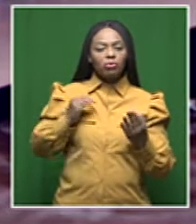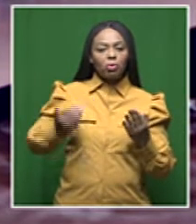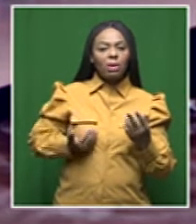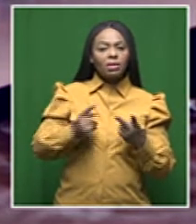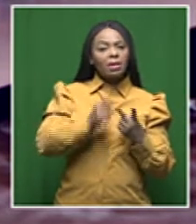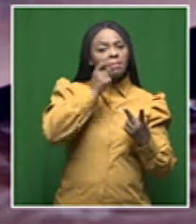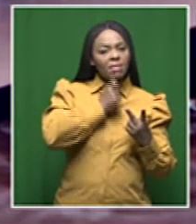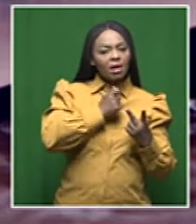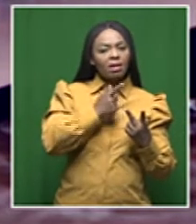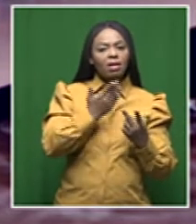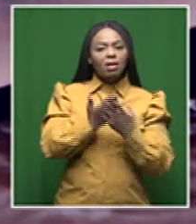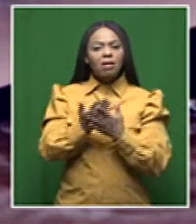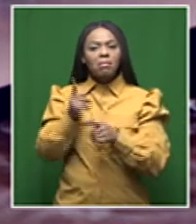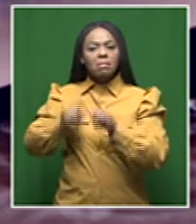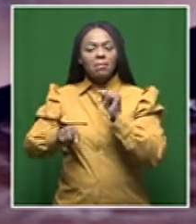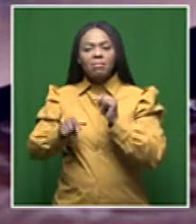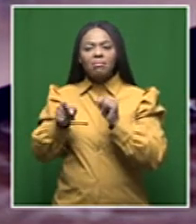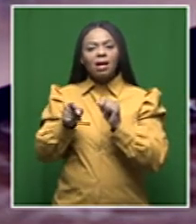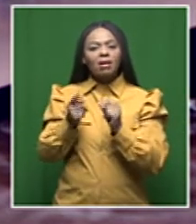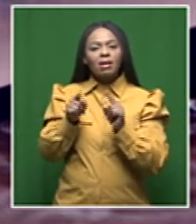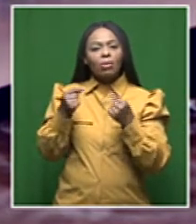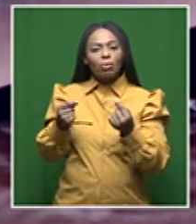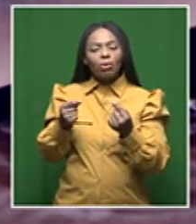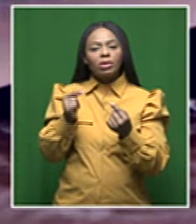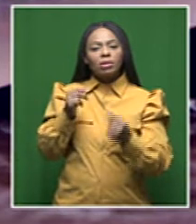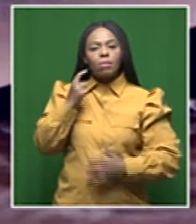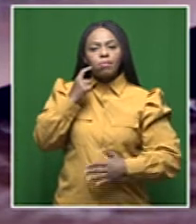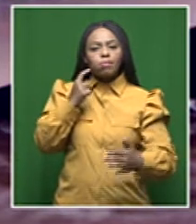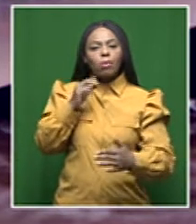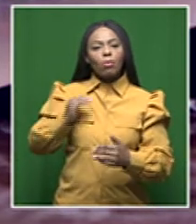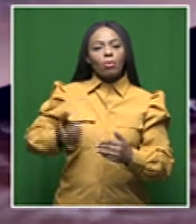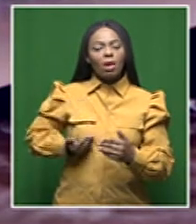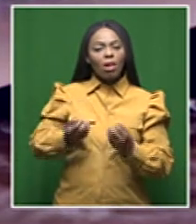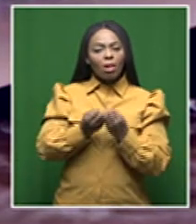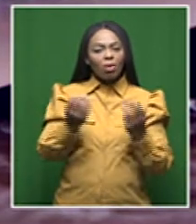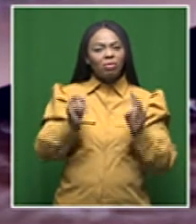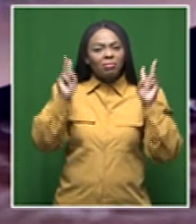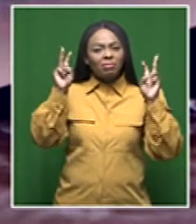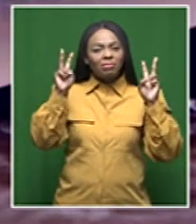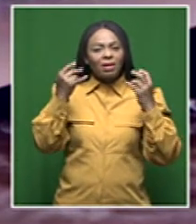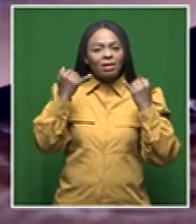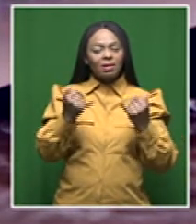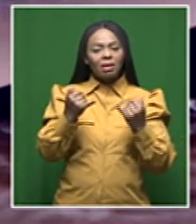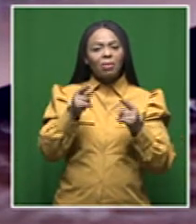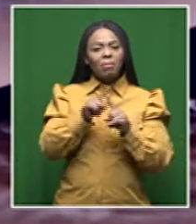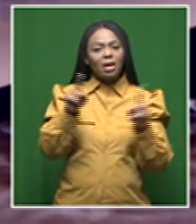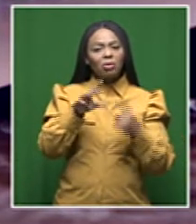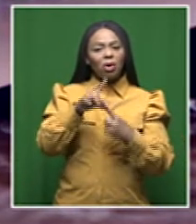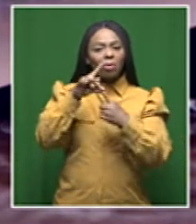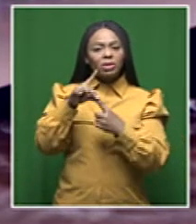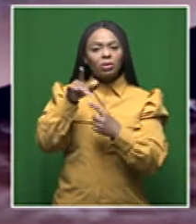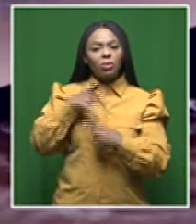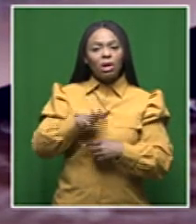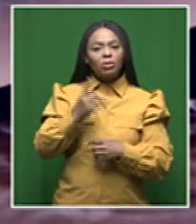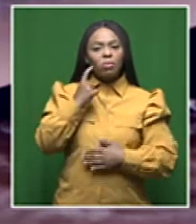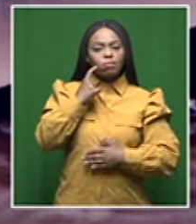male fertility. During this month, several myths regarding infertility are debunked and a lot of options are brought forward to those who may want to